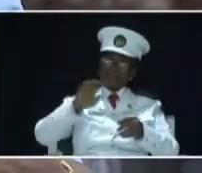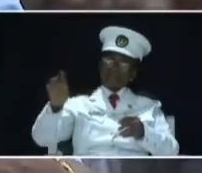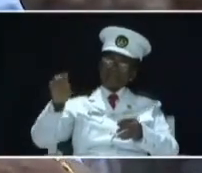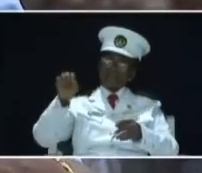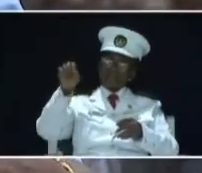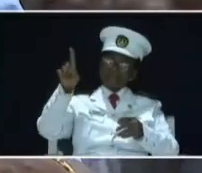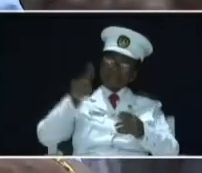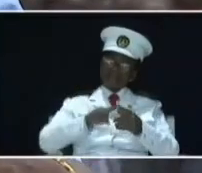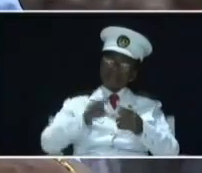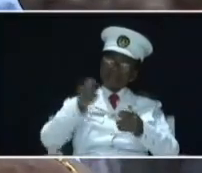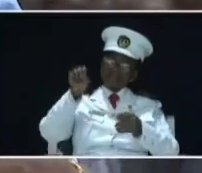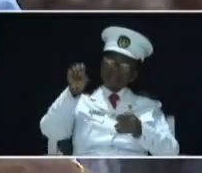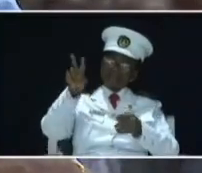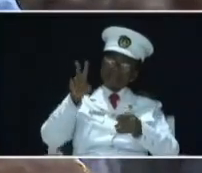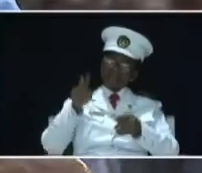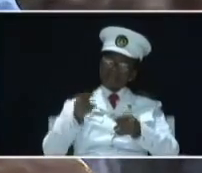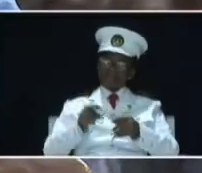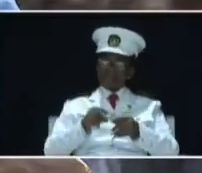to